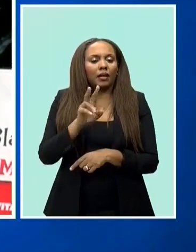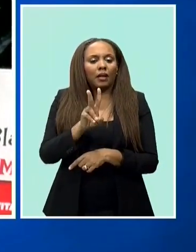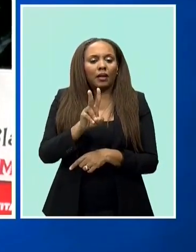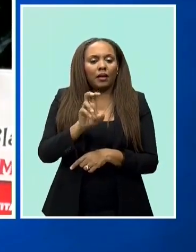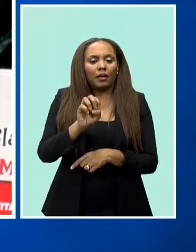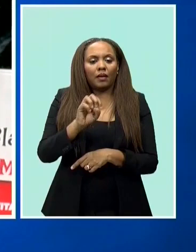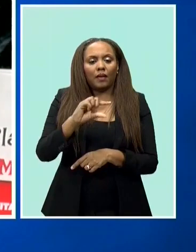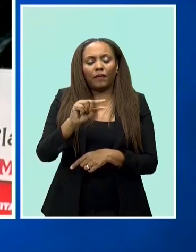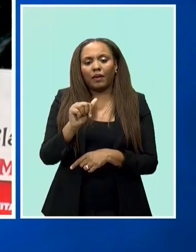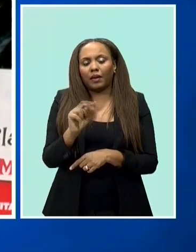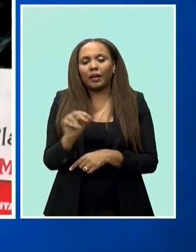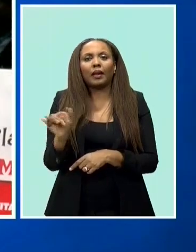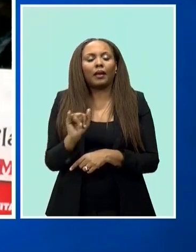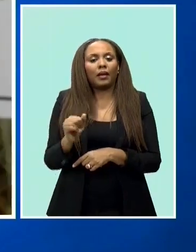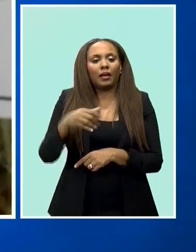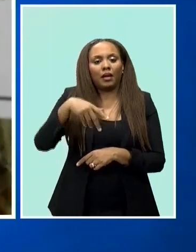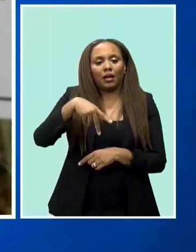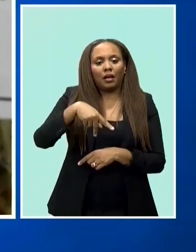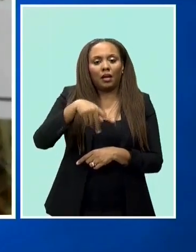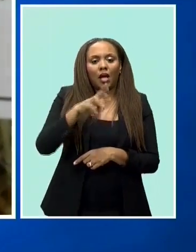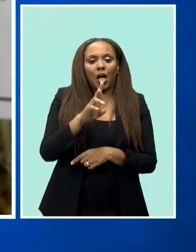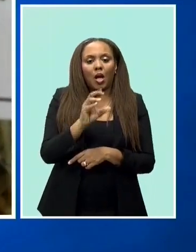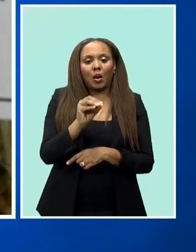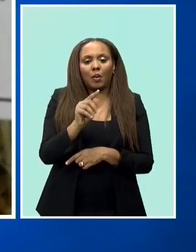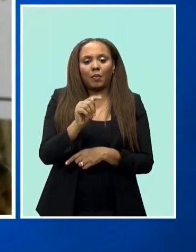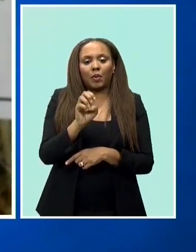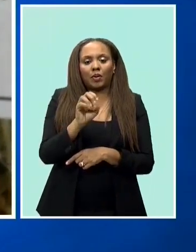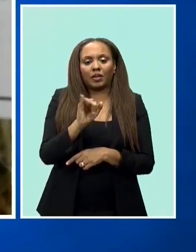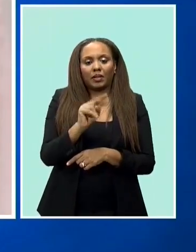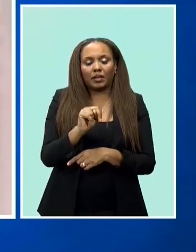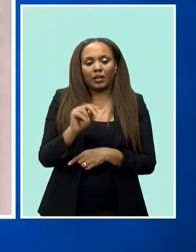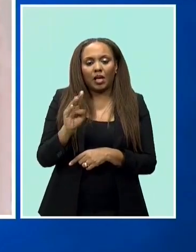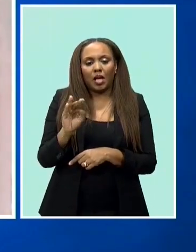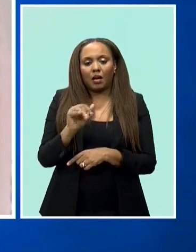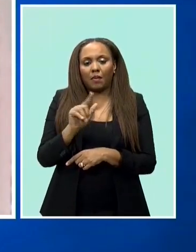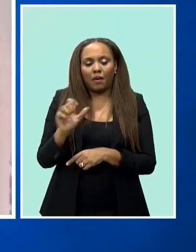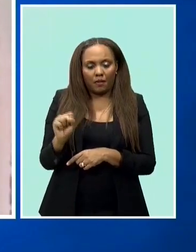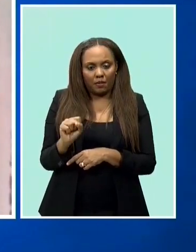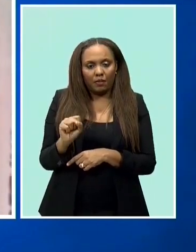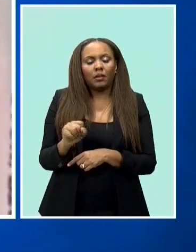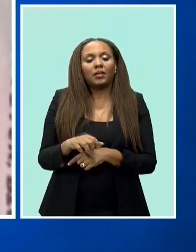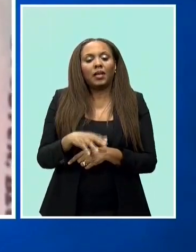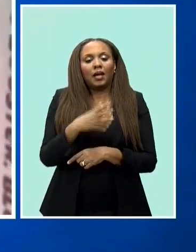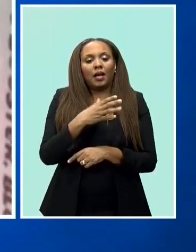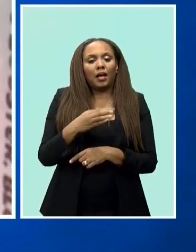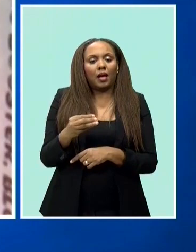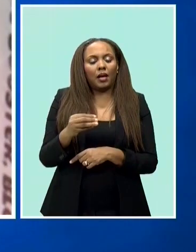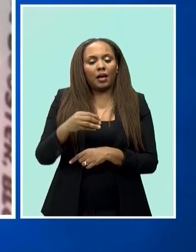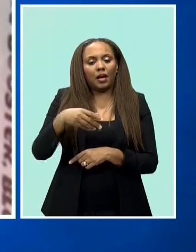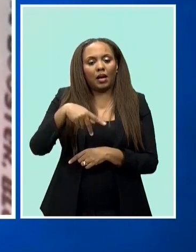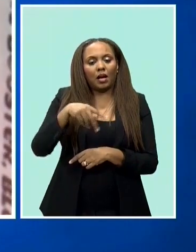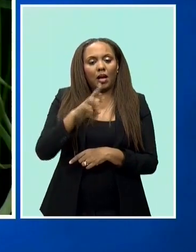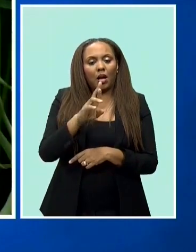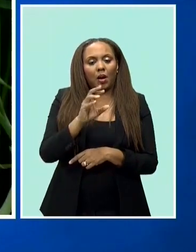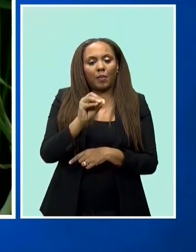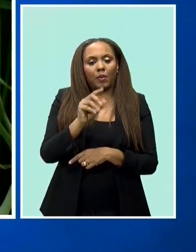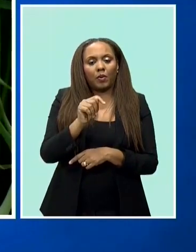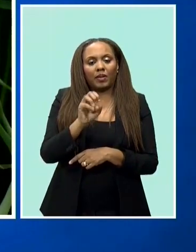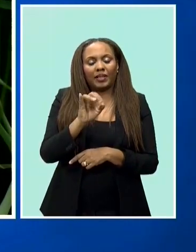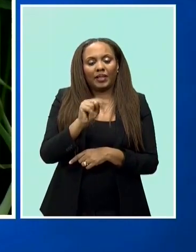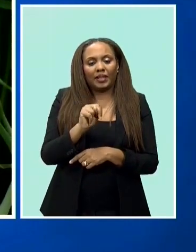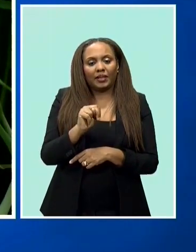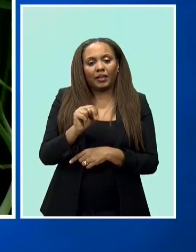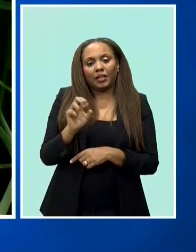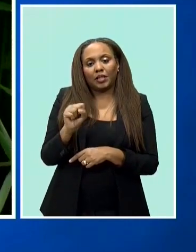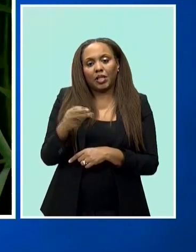products like protein balls, blackstrap molasses, and an all-in-one protein shake pack, as well